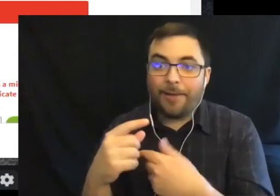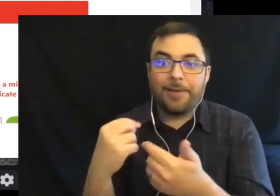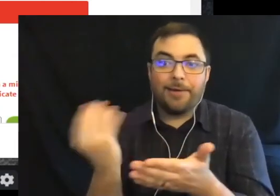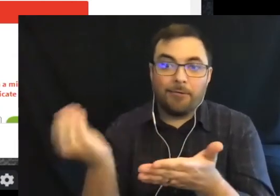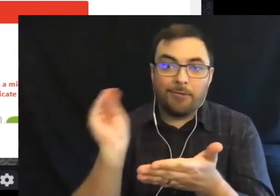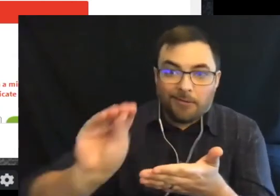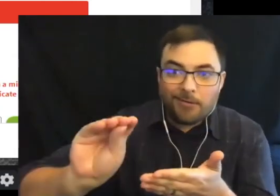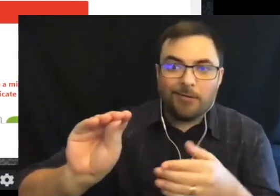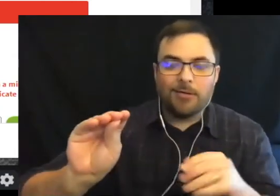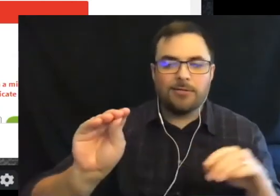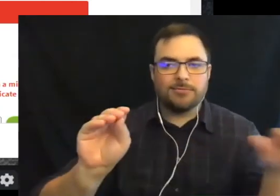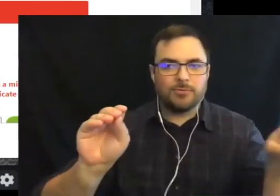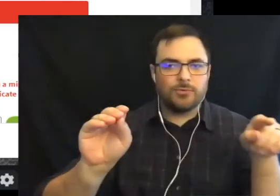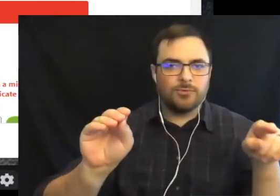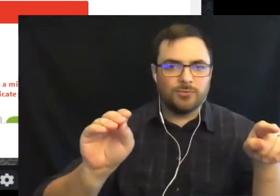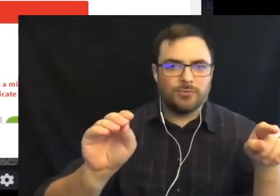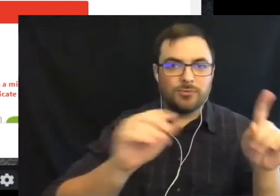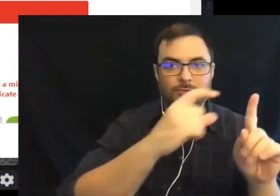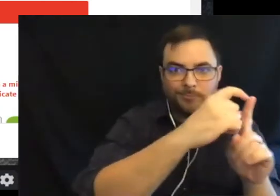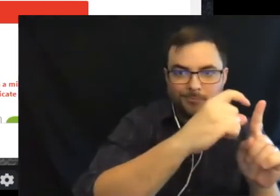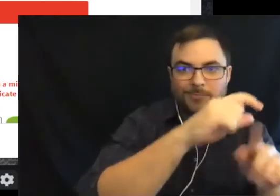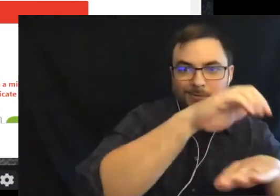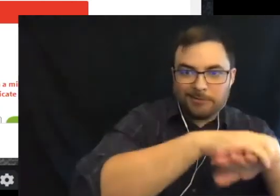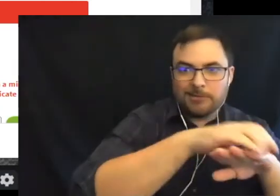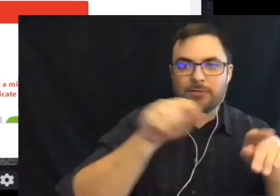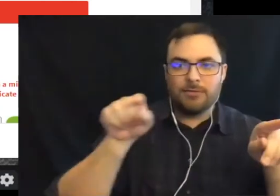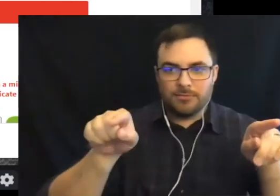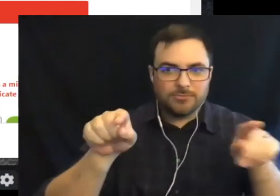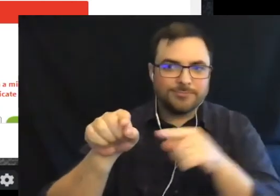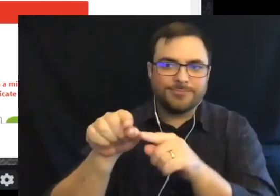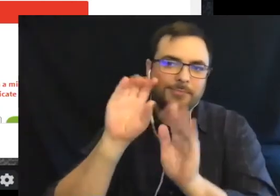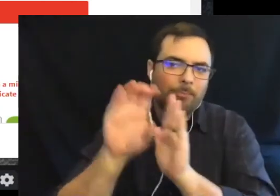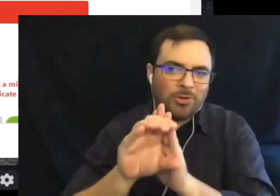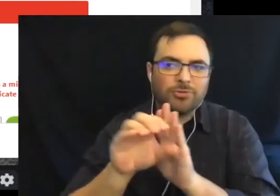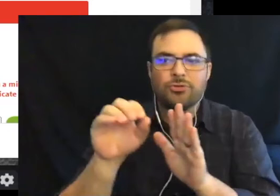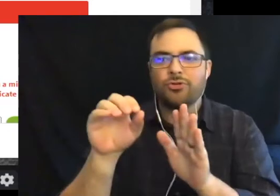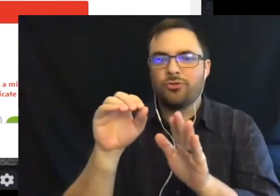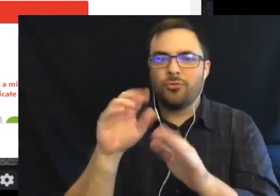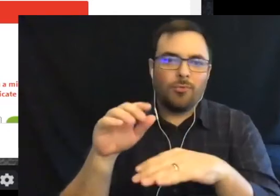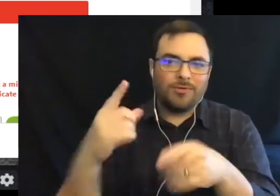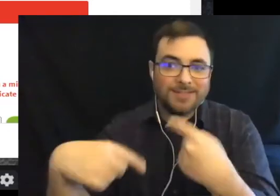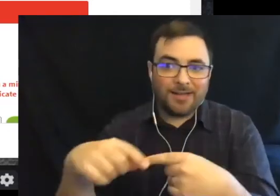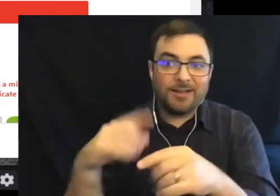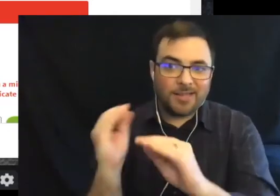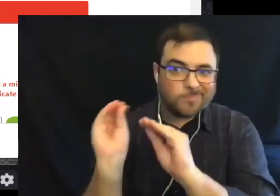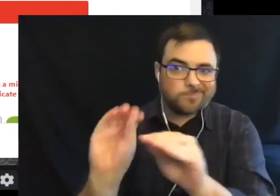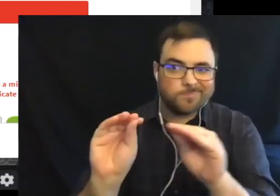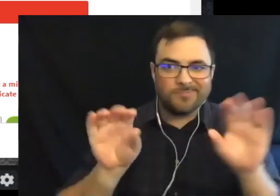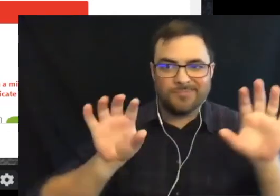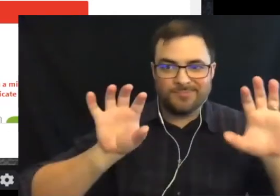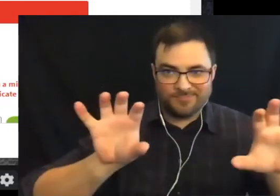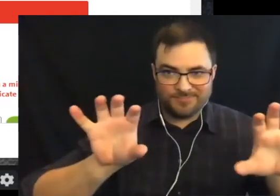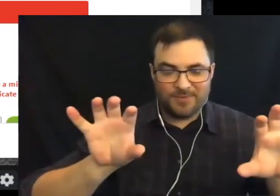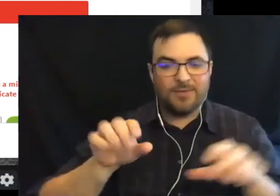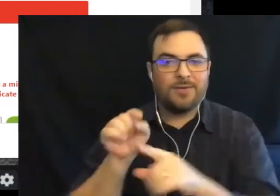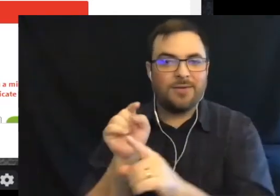sign for that word or whatnot, but to put a picture in, we just want to click this picture icon, and then it'll ask us to